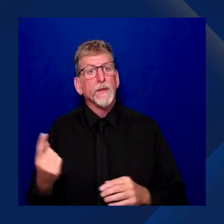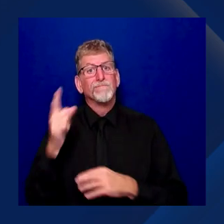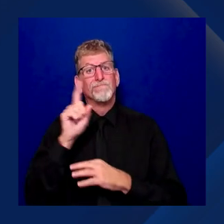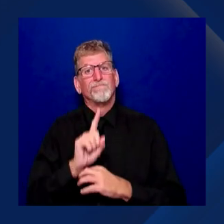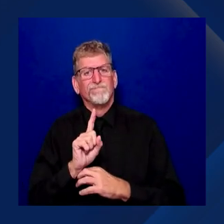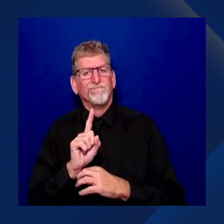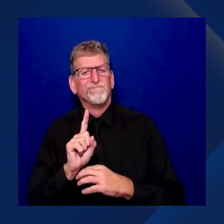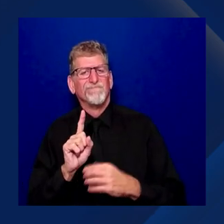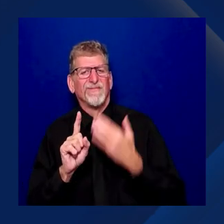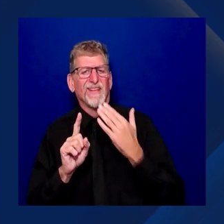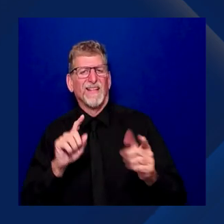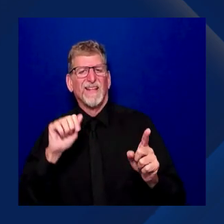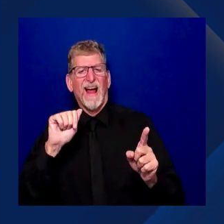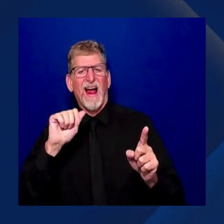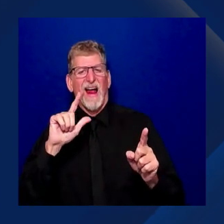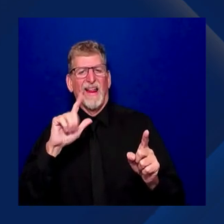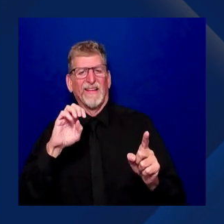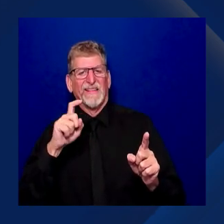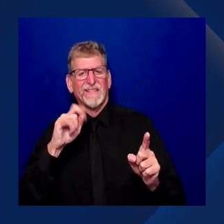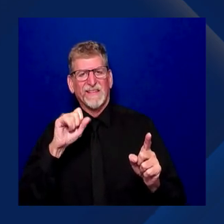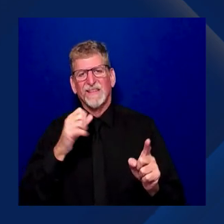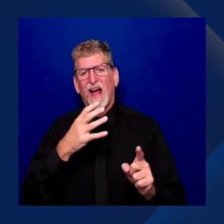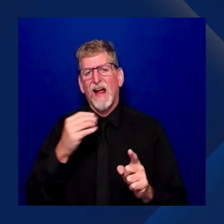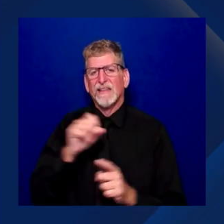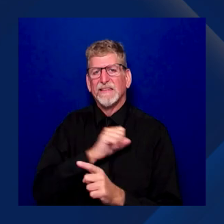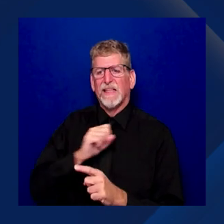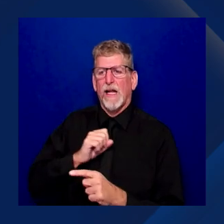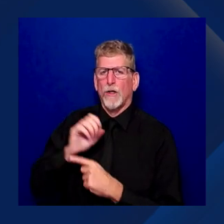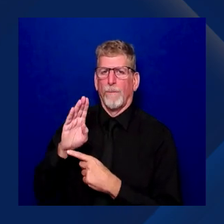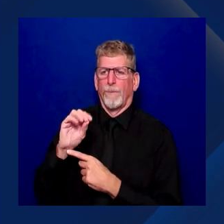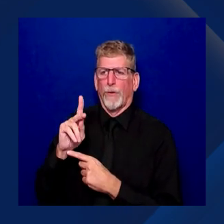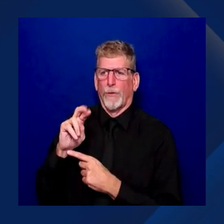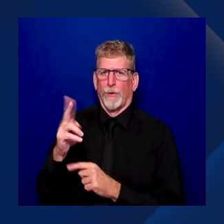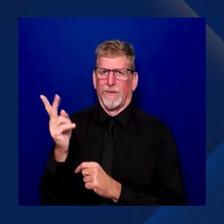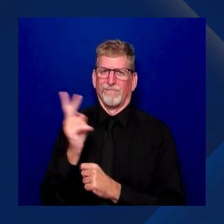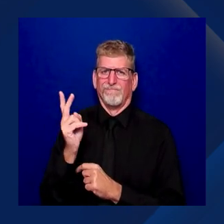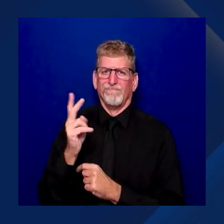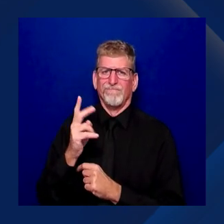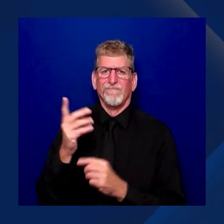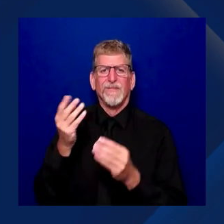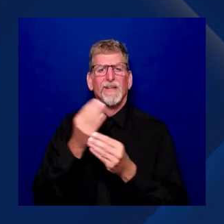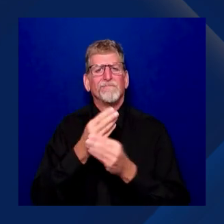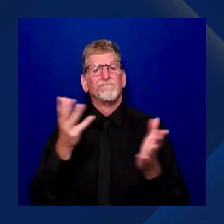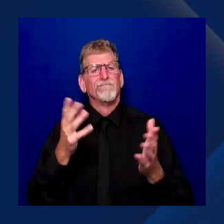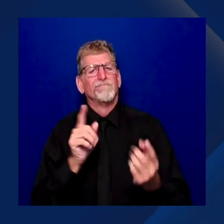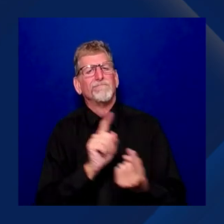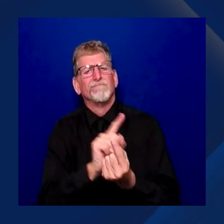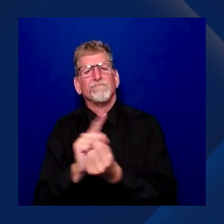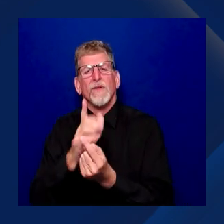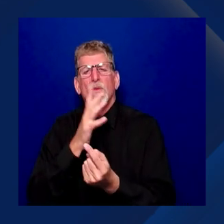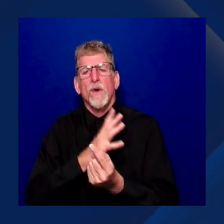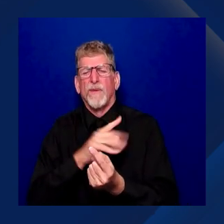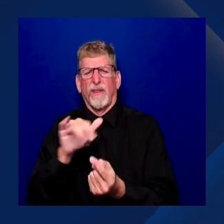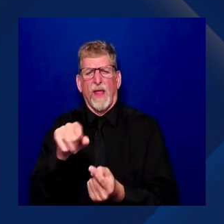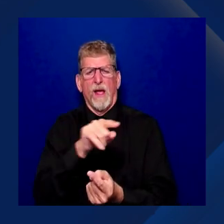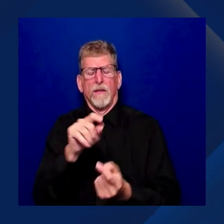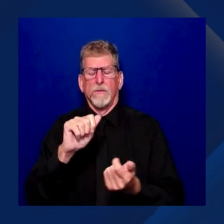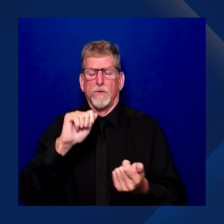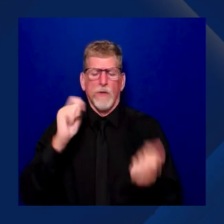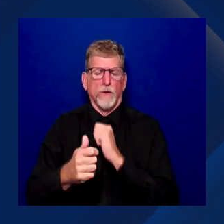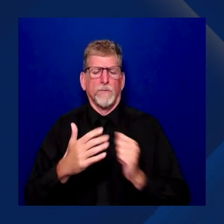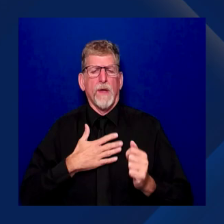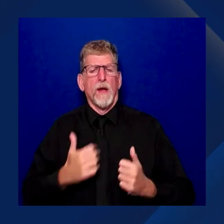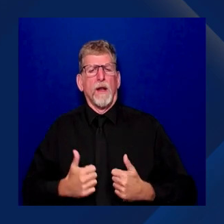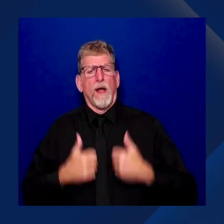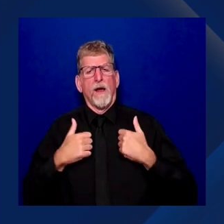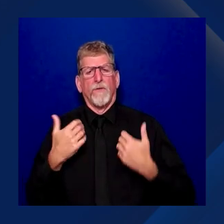woman that absolutely changed my life, right? And so when we talk about my wife, Kira, we're talking about a woman that spoke 5 languages fluently, that raced cars,